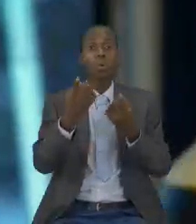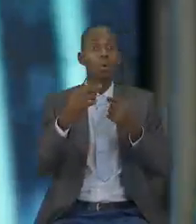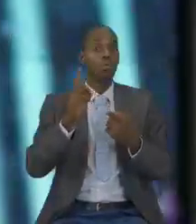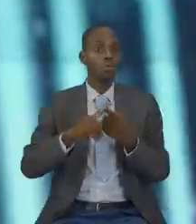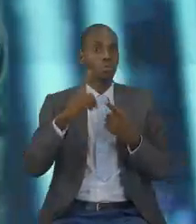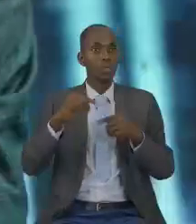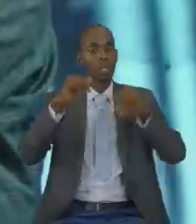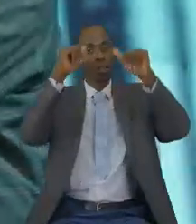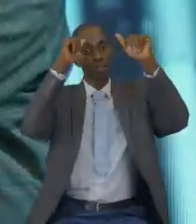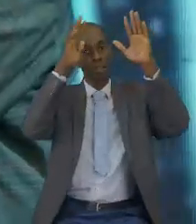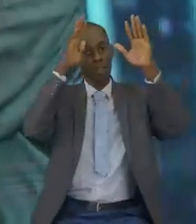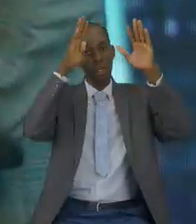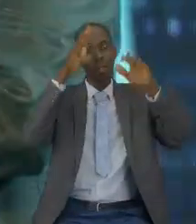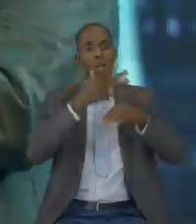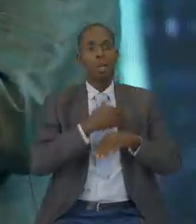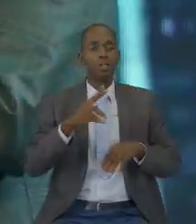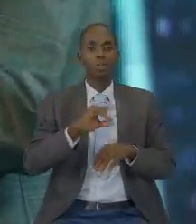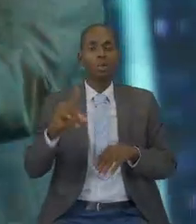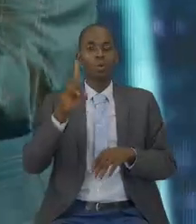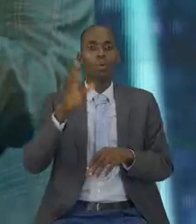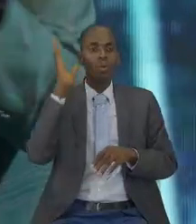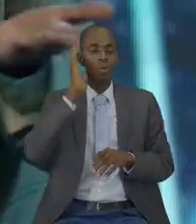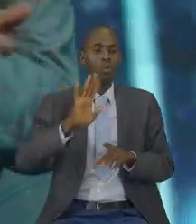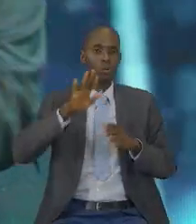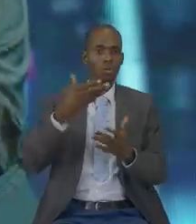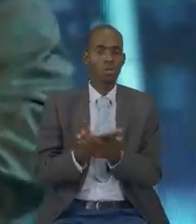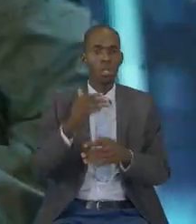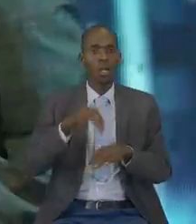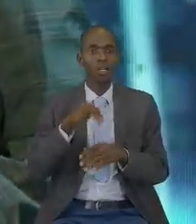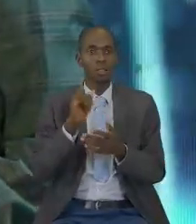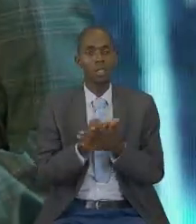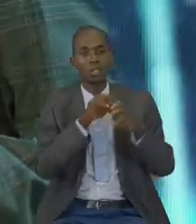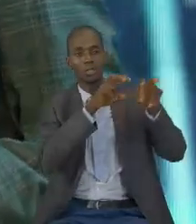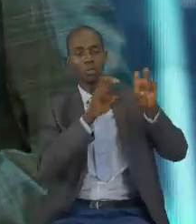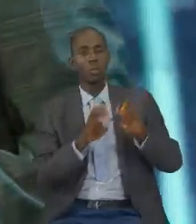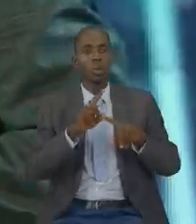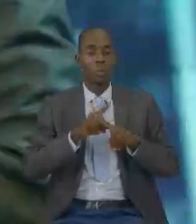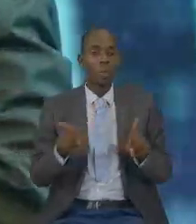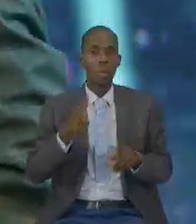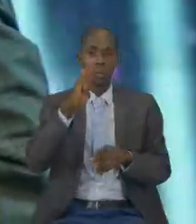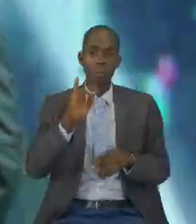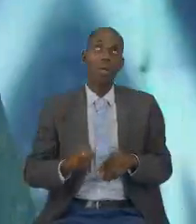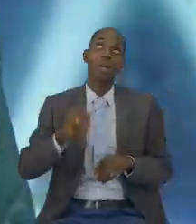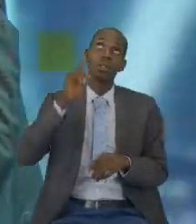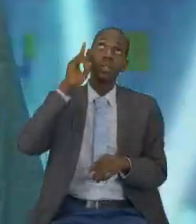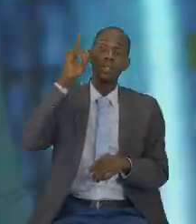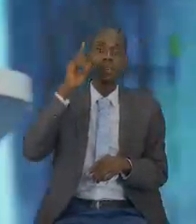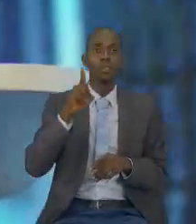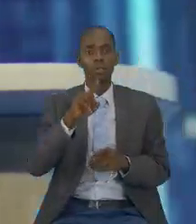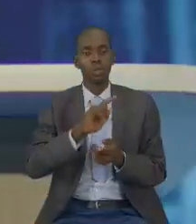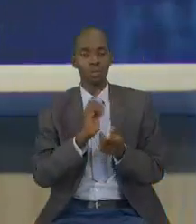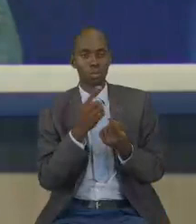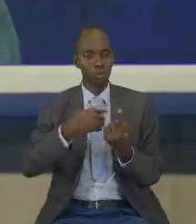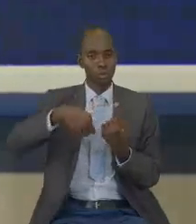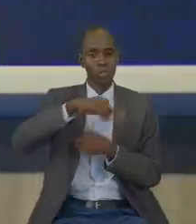the Father, and no one will get to that throne except by him. You turn away from